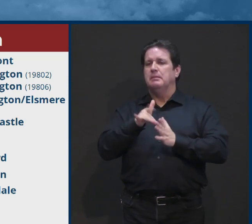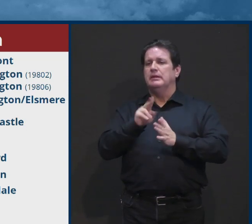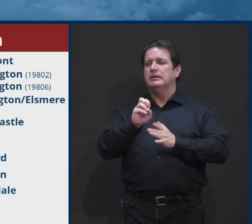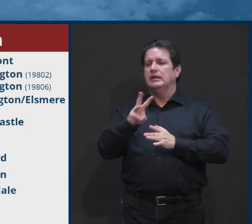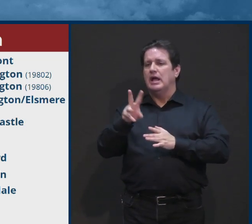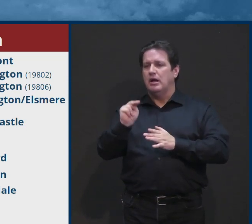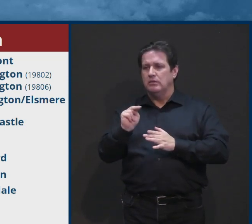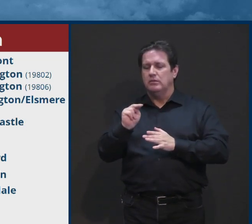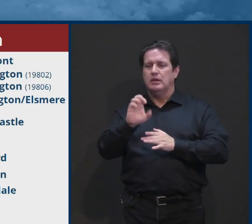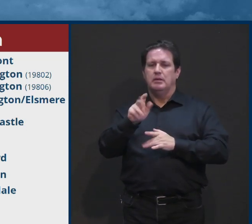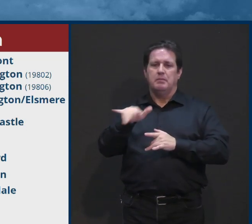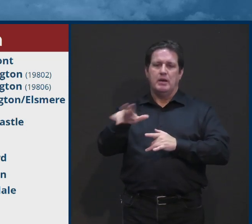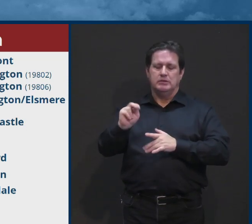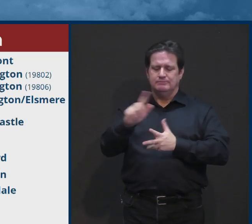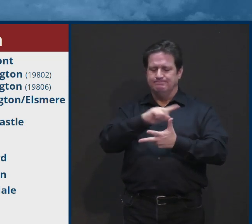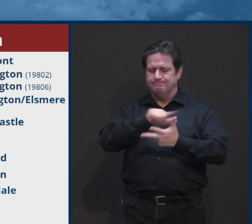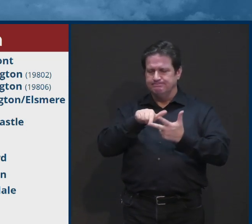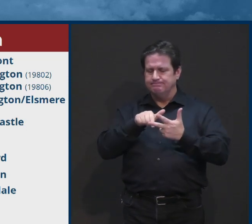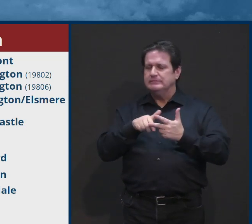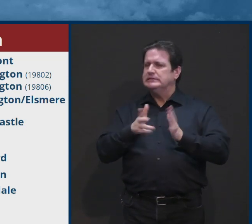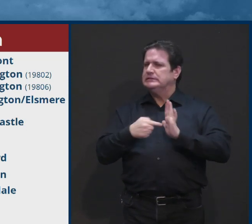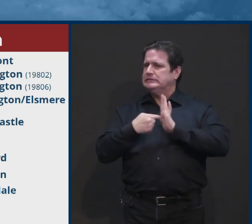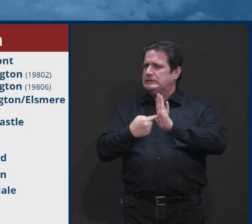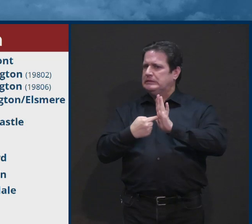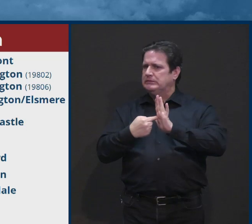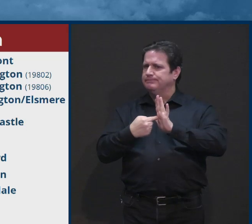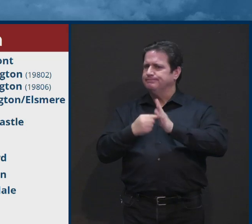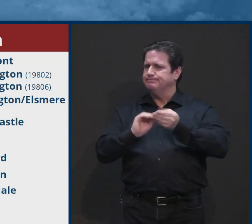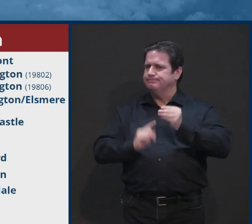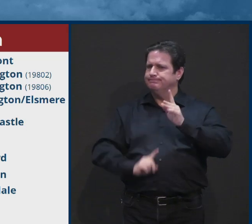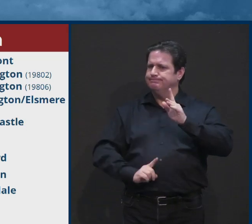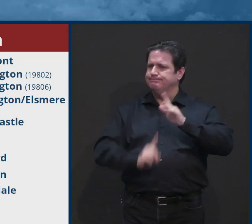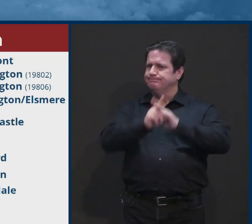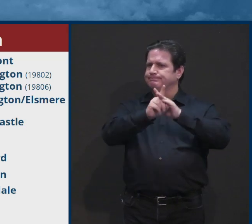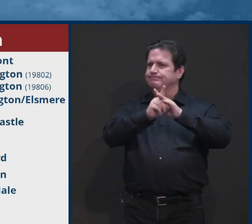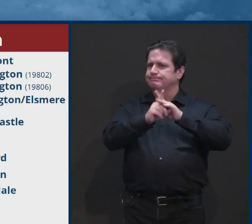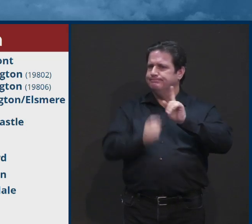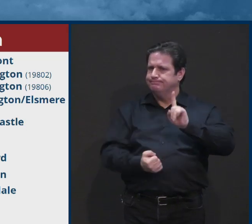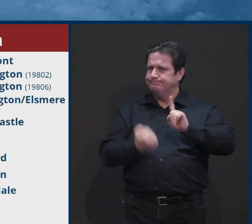well as Claymont, all are showing higher levels of